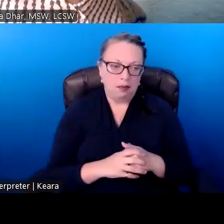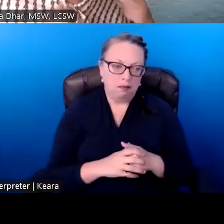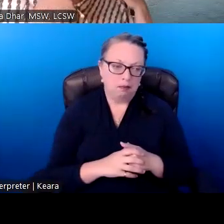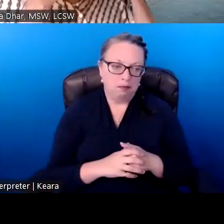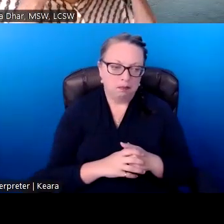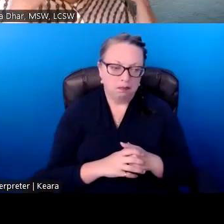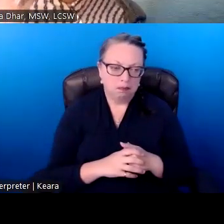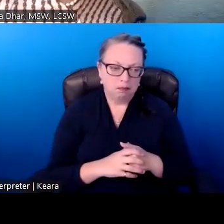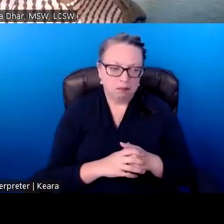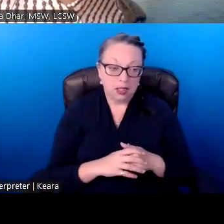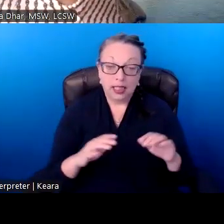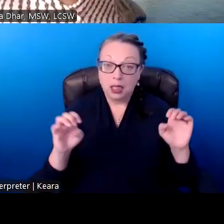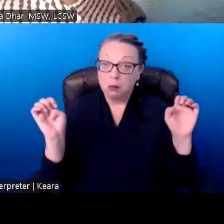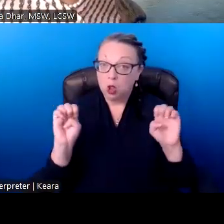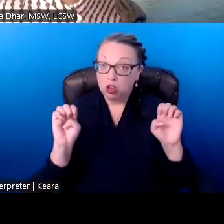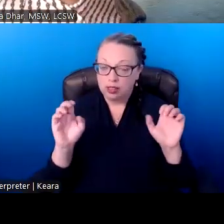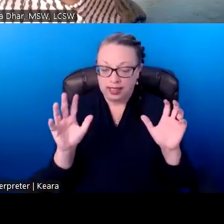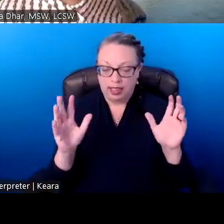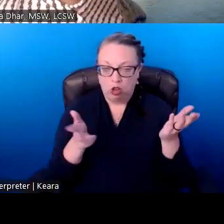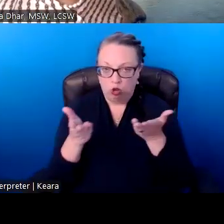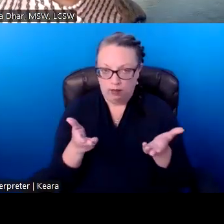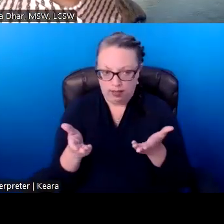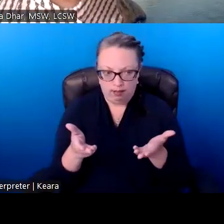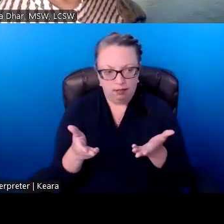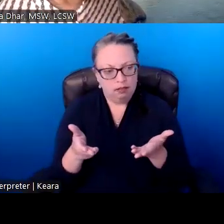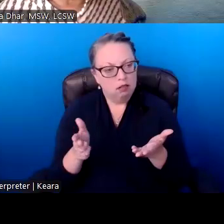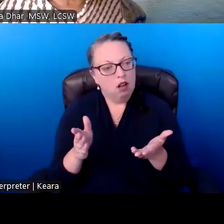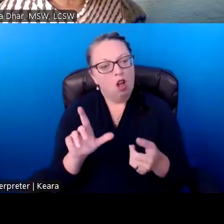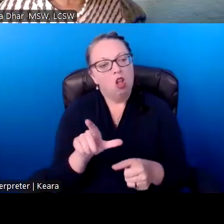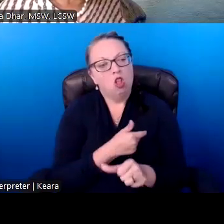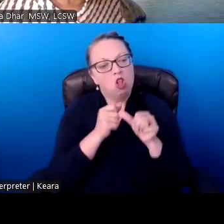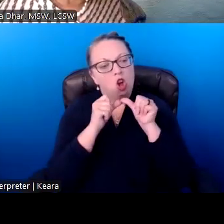with our emergency services, in long-term care.